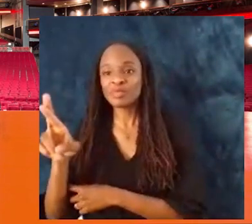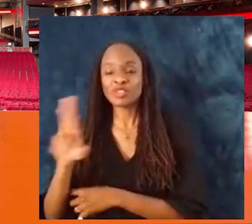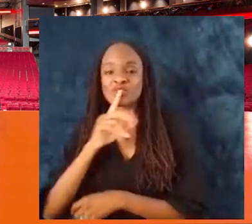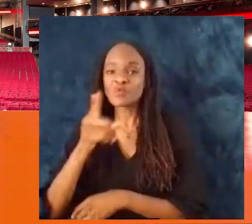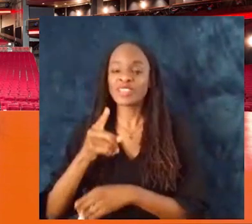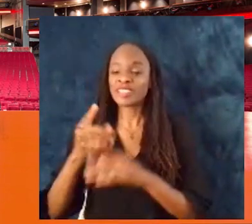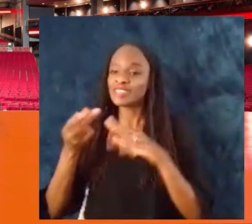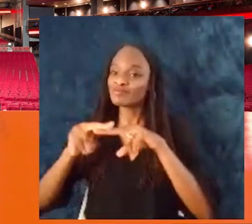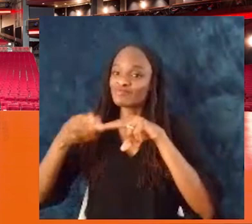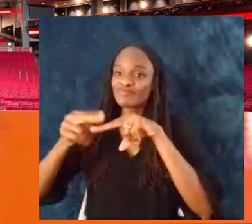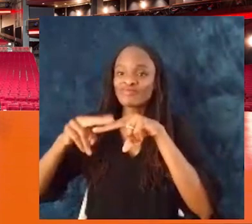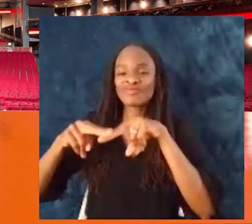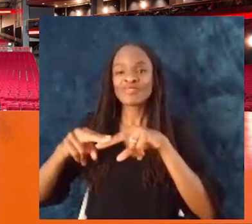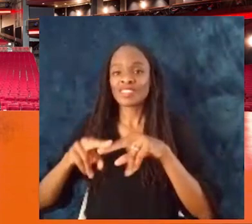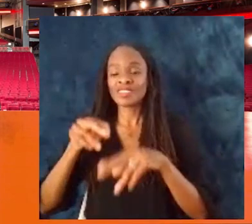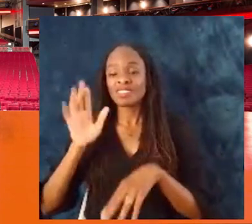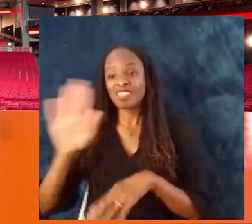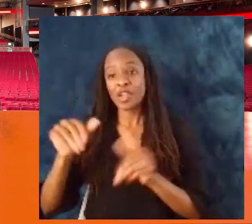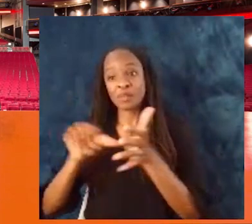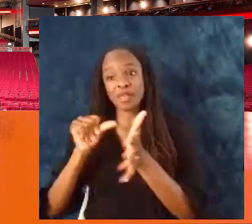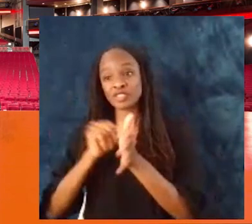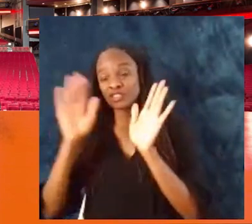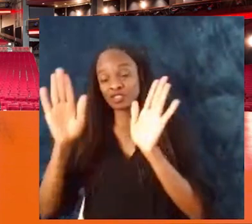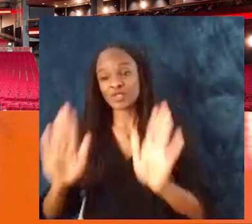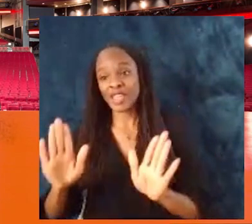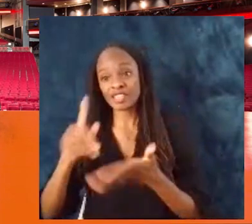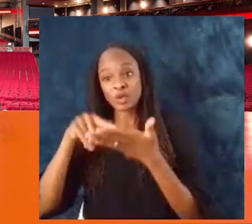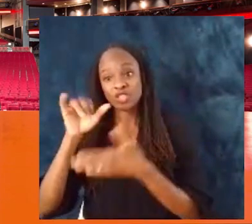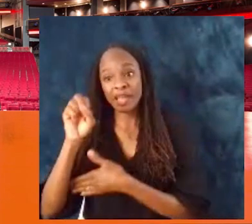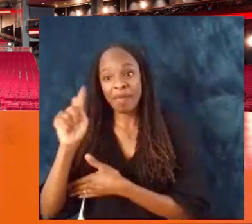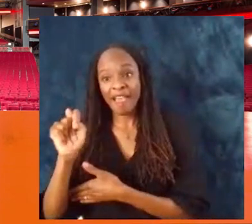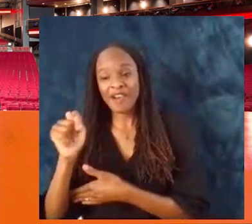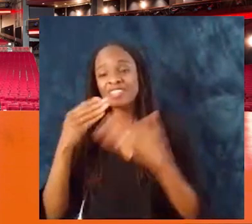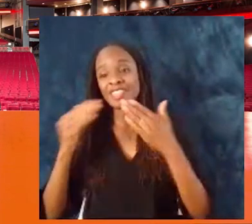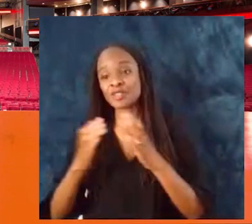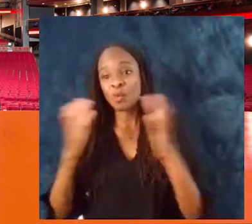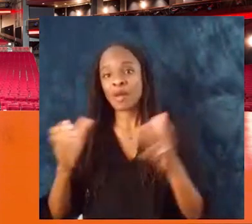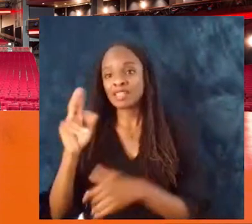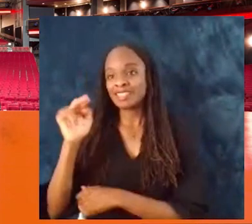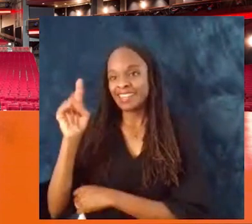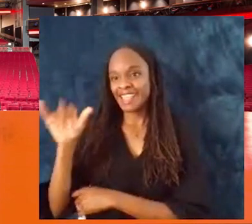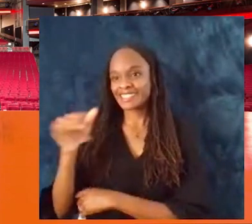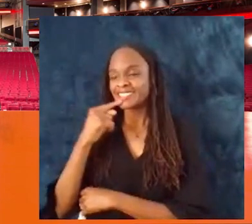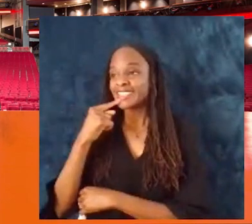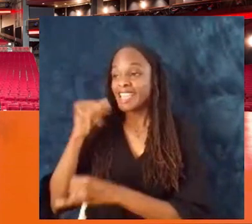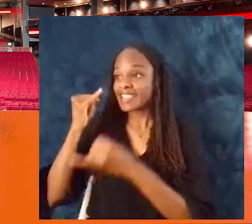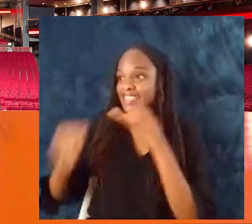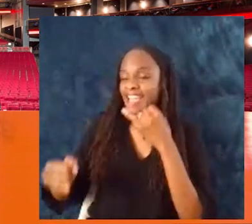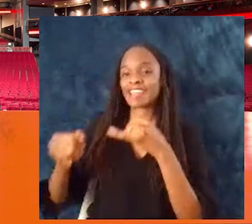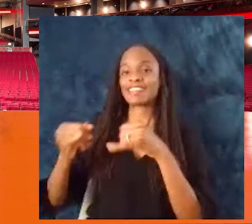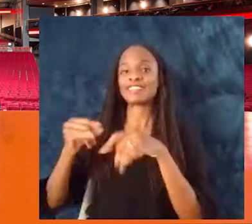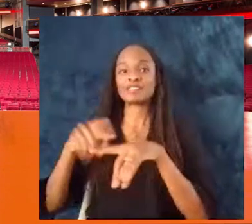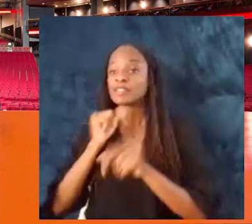check them out. And thank you guys so much. And last but certainly not least, screening at numerous Academy Award